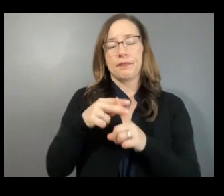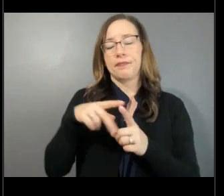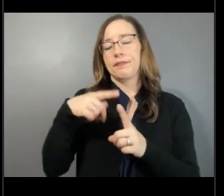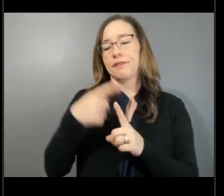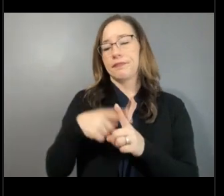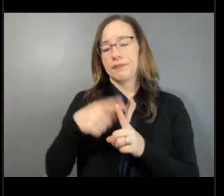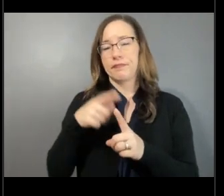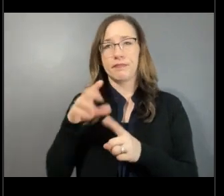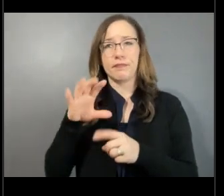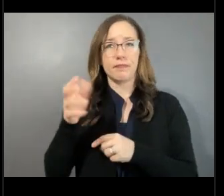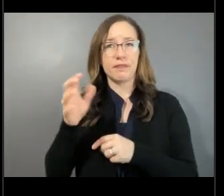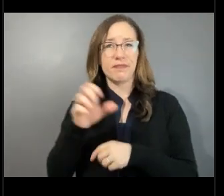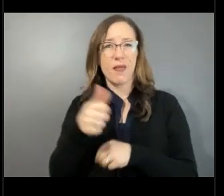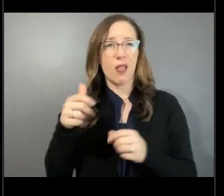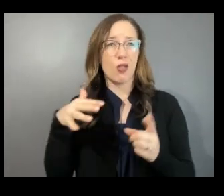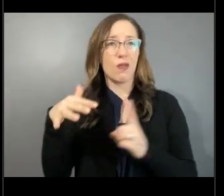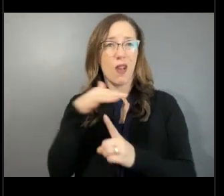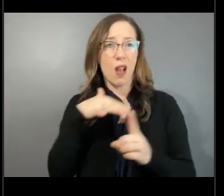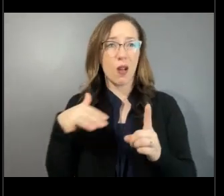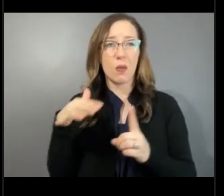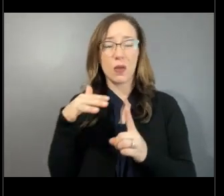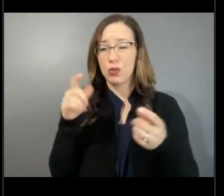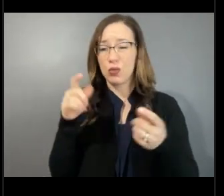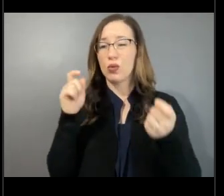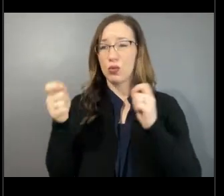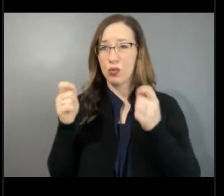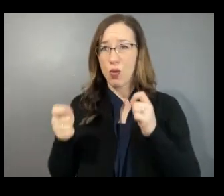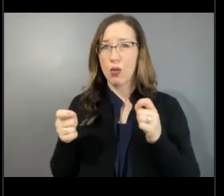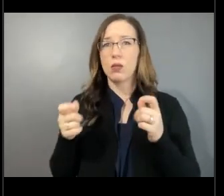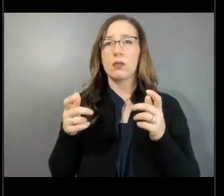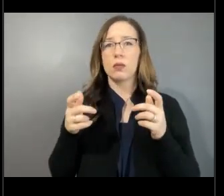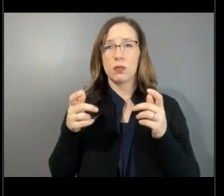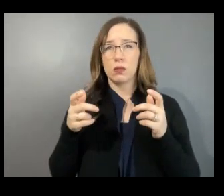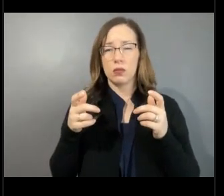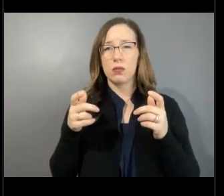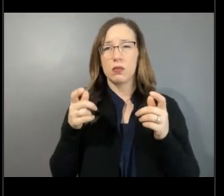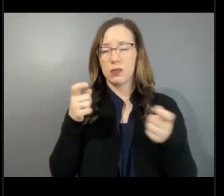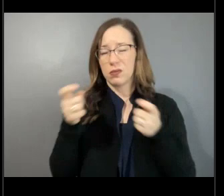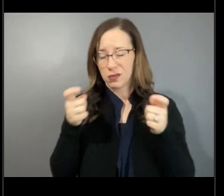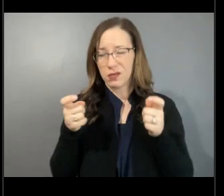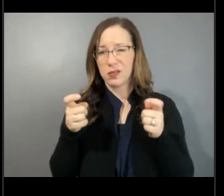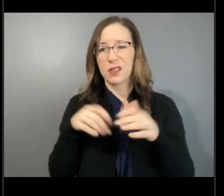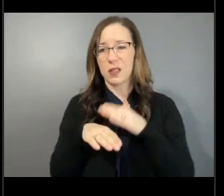thermostats, and other environmental controls in accessible locations.